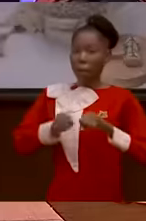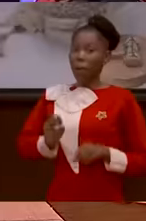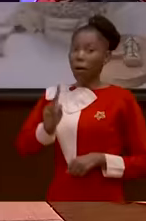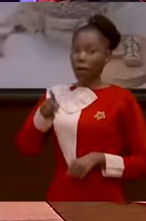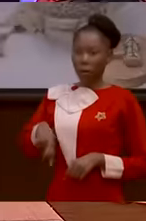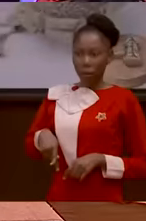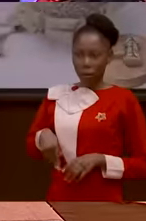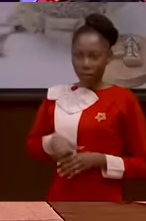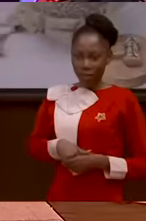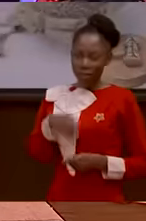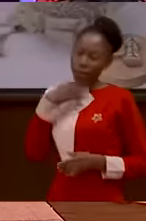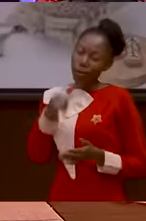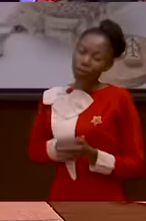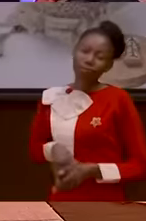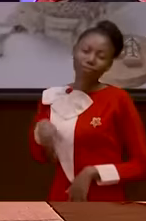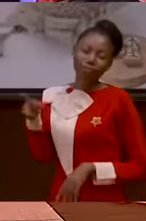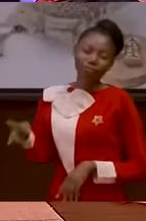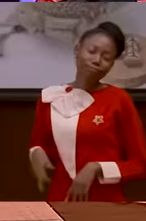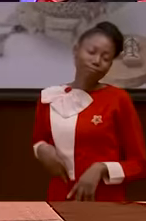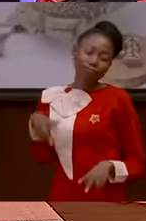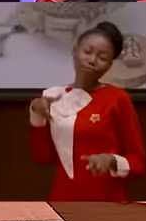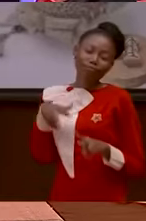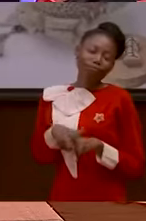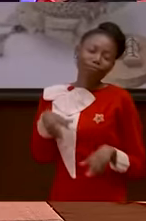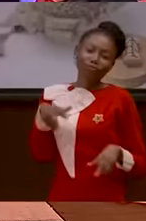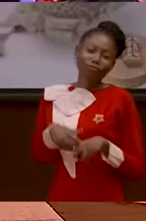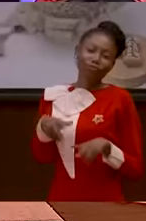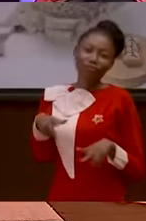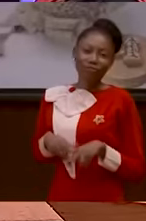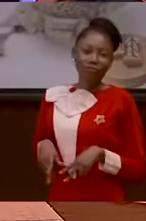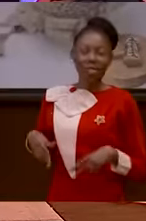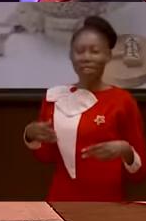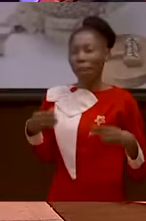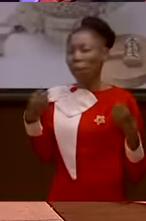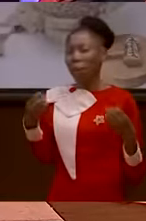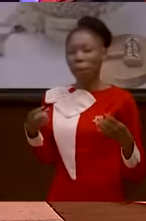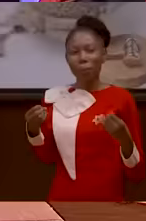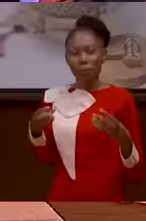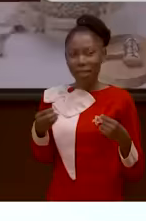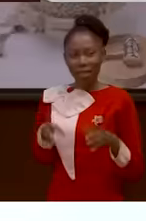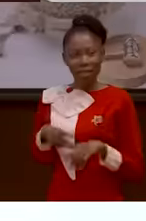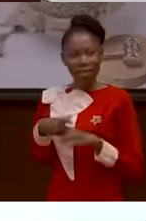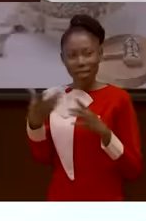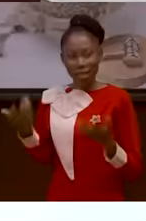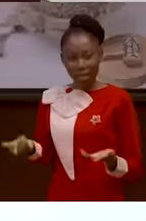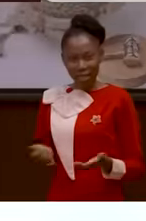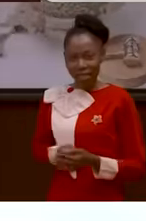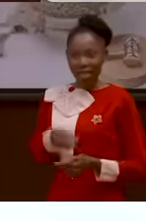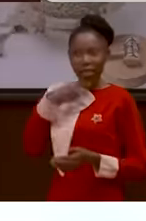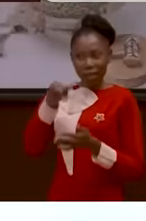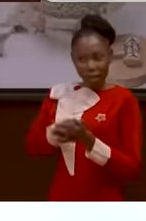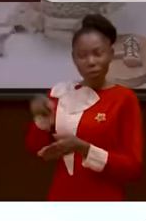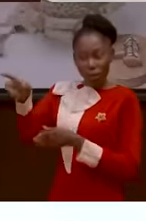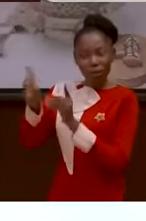he cheats a lot. He cheats a lot, and he's the only one I have. Told me now that he was dating